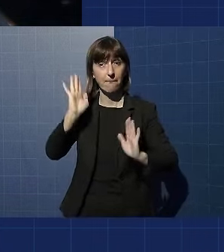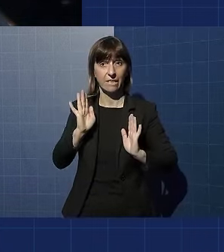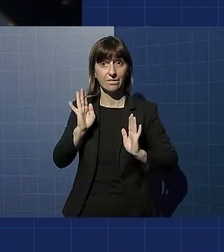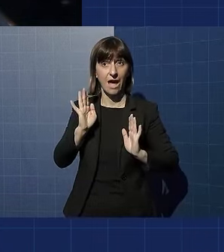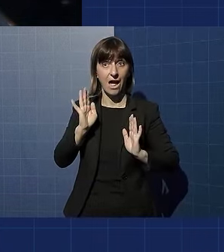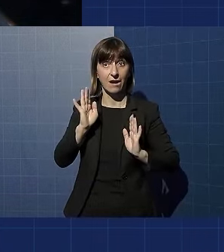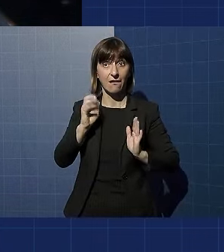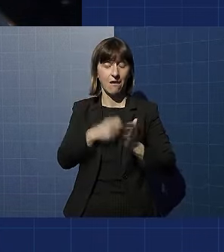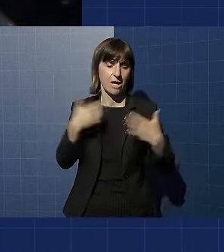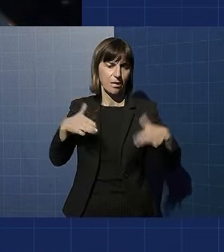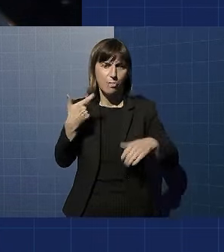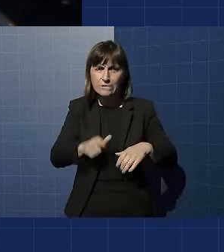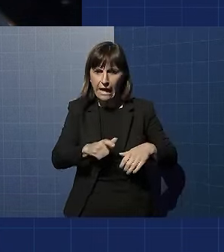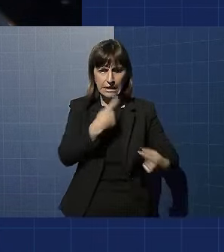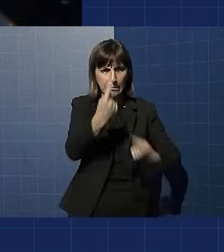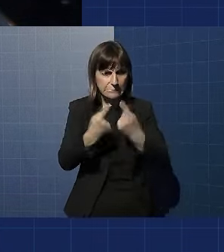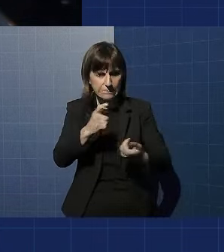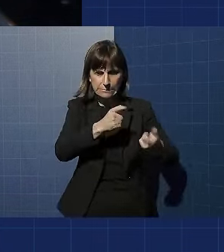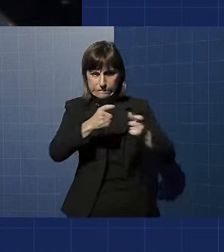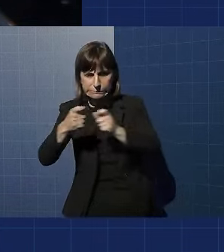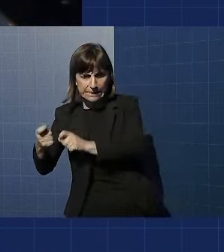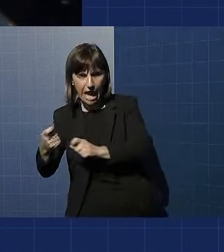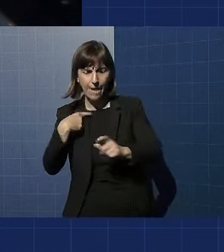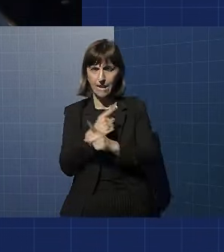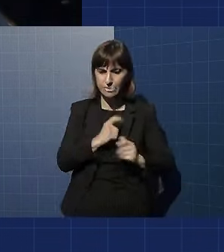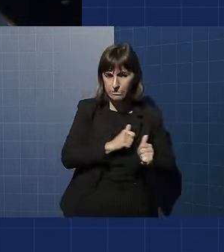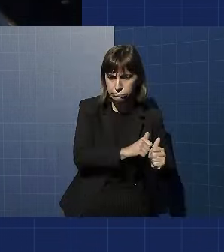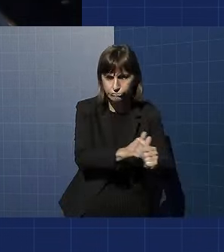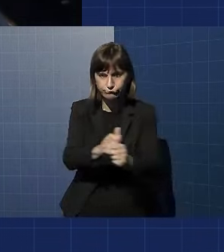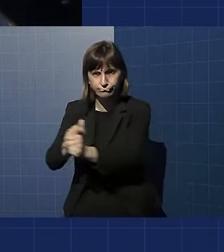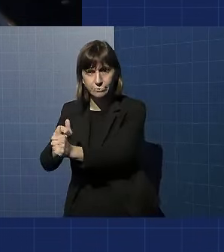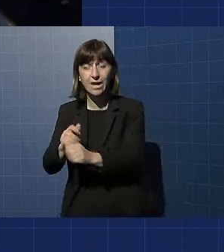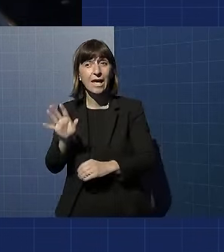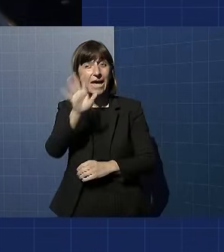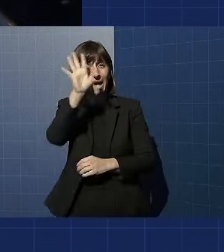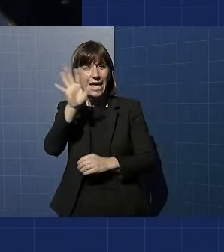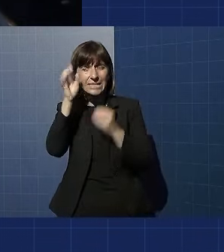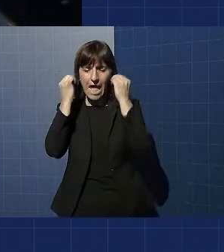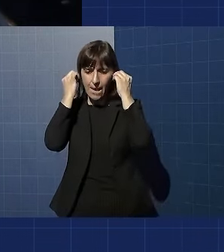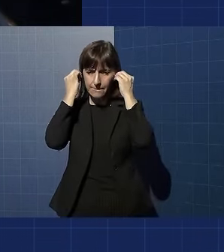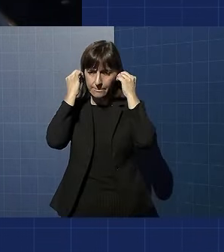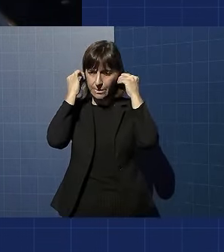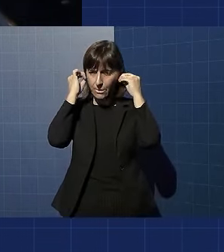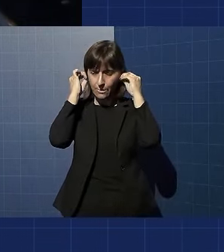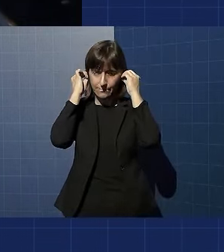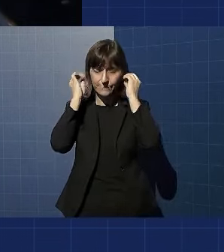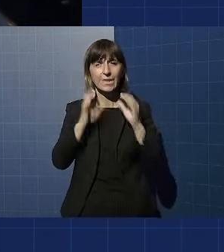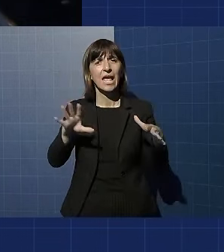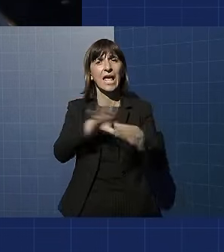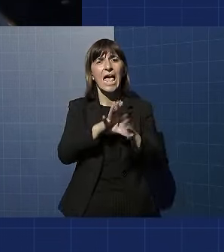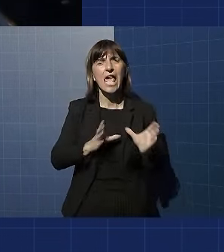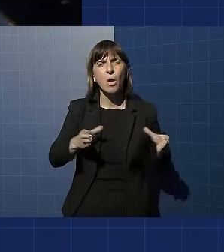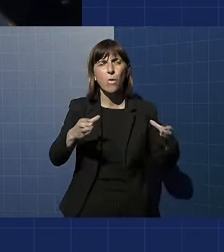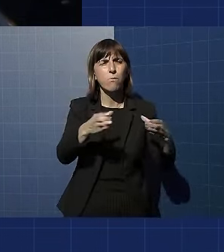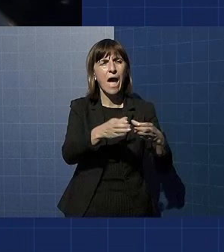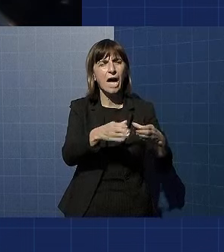Boeing crew, Starliner, you might have heard, they were supposed to go to space for 8 days. They will now be there for 8 months. If you're not mentally